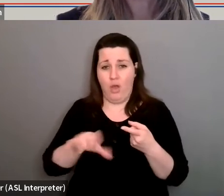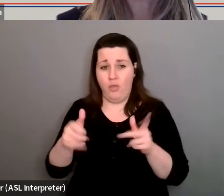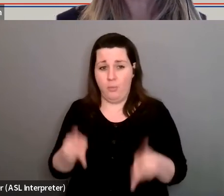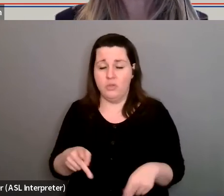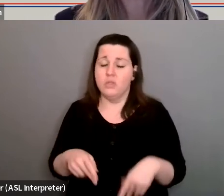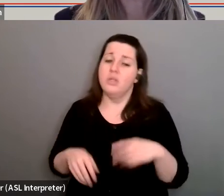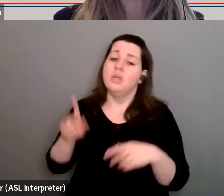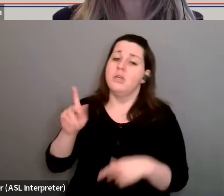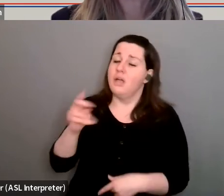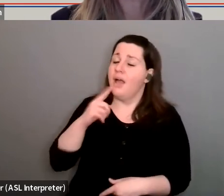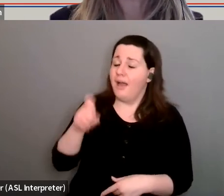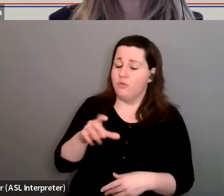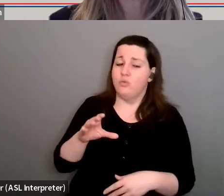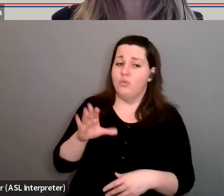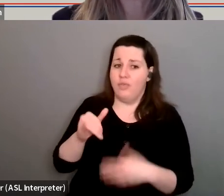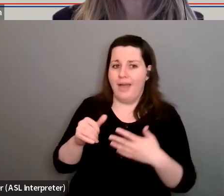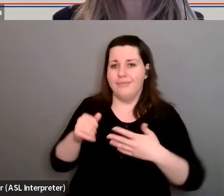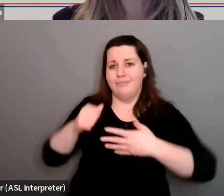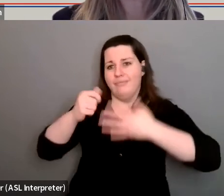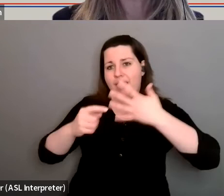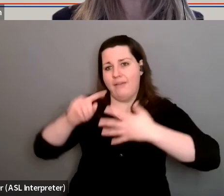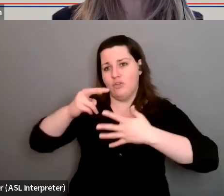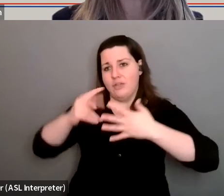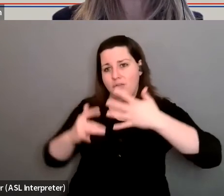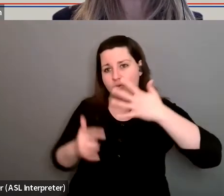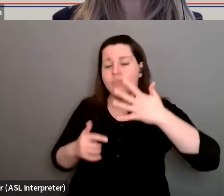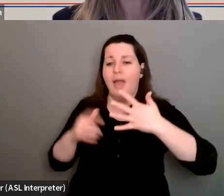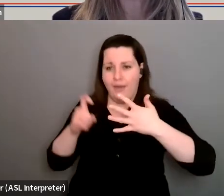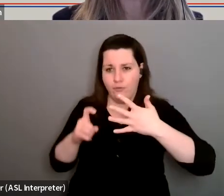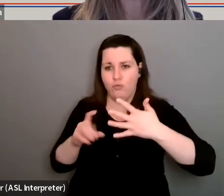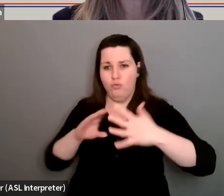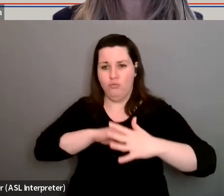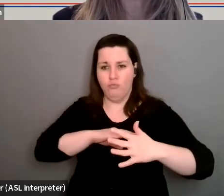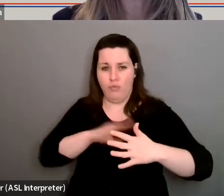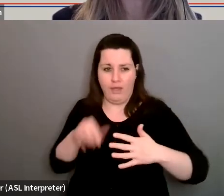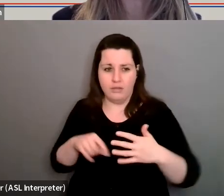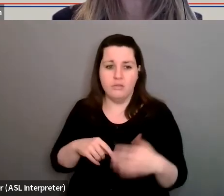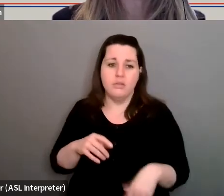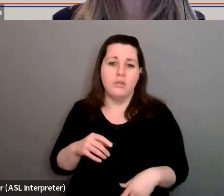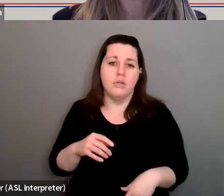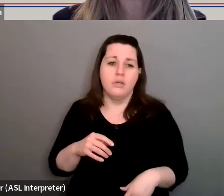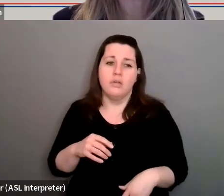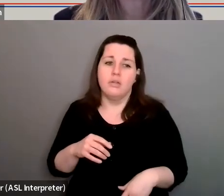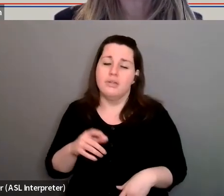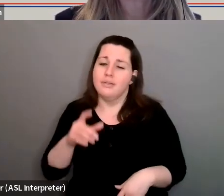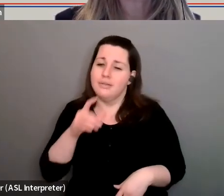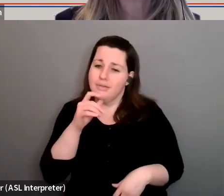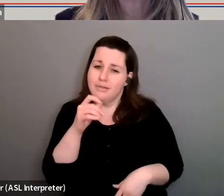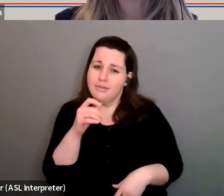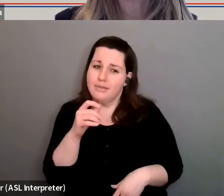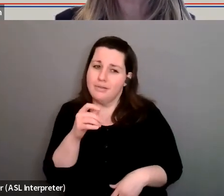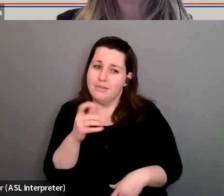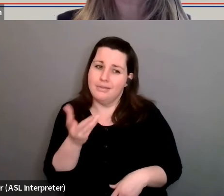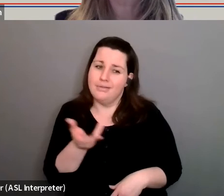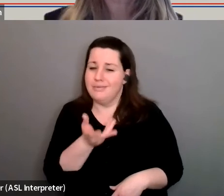meet those qualifications of that hierarchy that we talked about. So it's not quite as easy as just being able